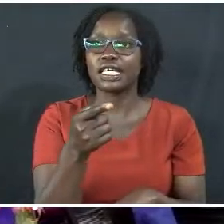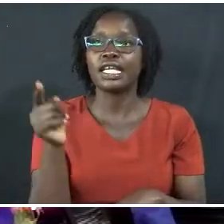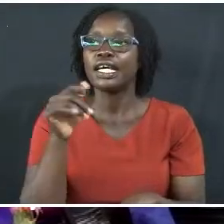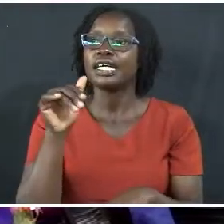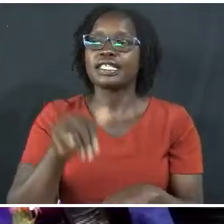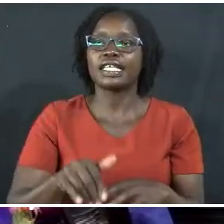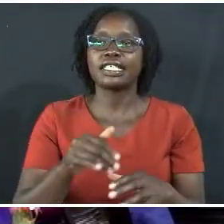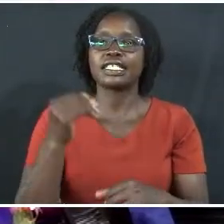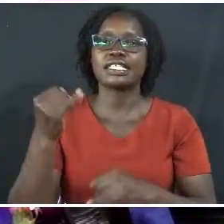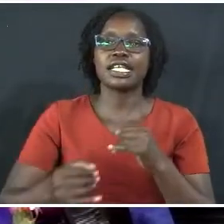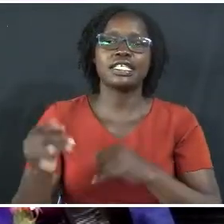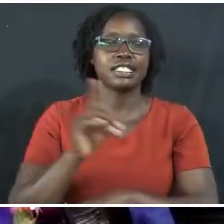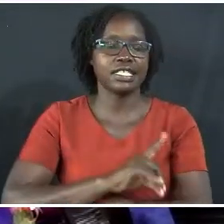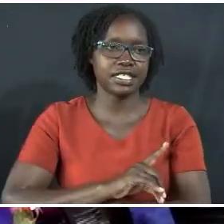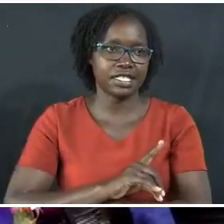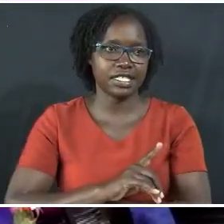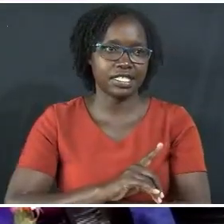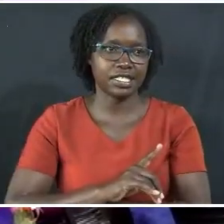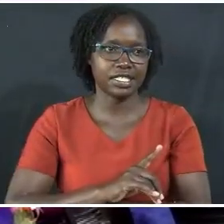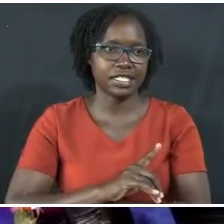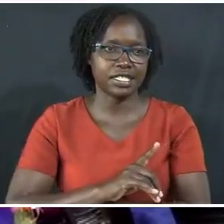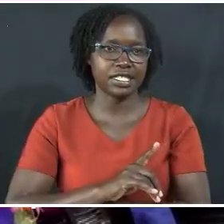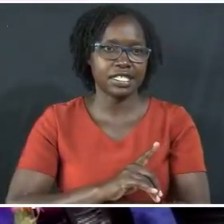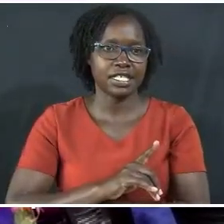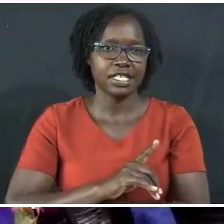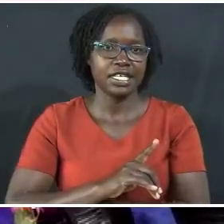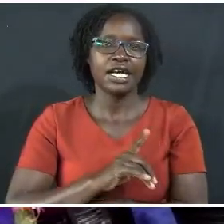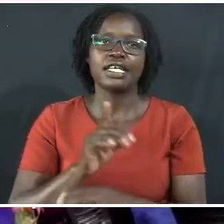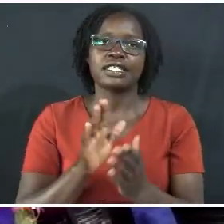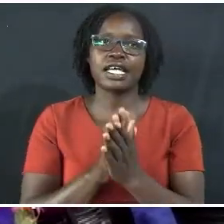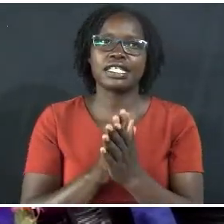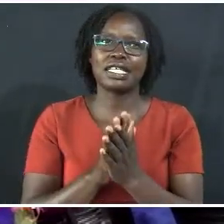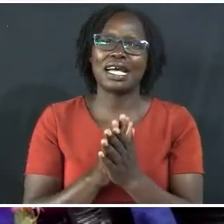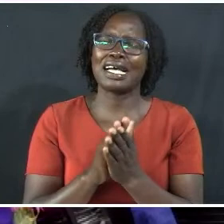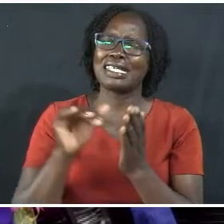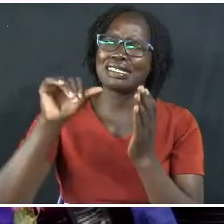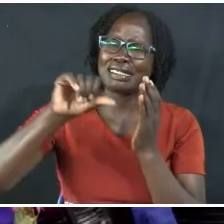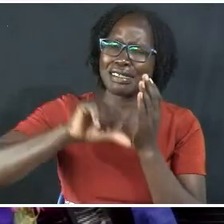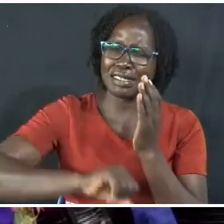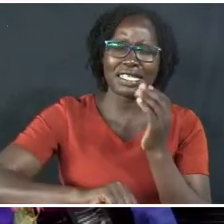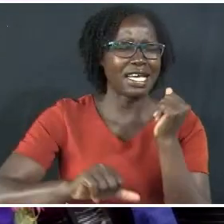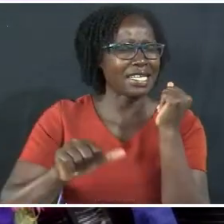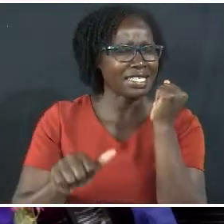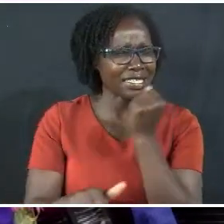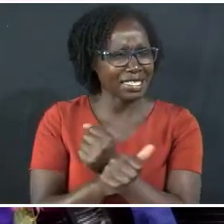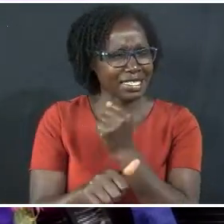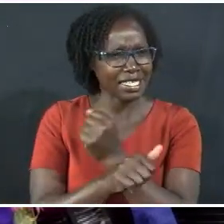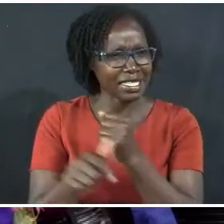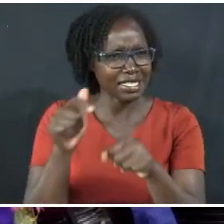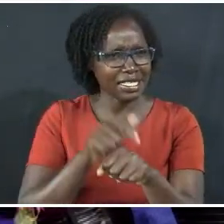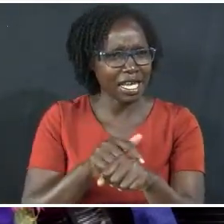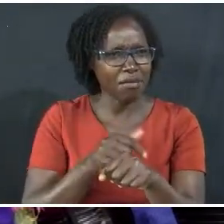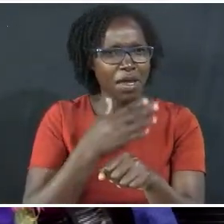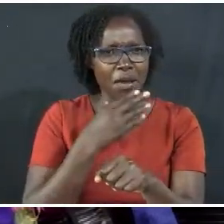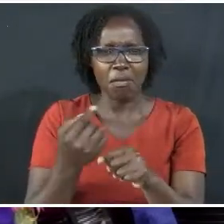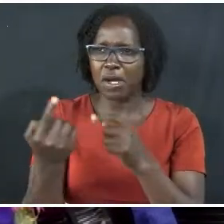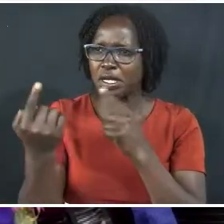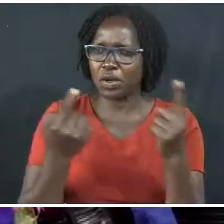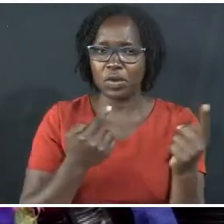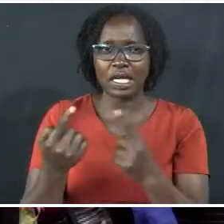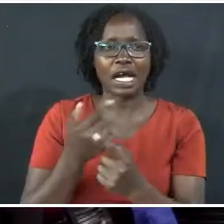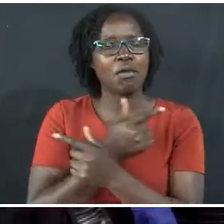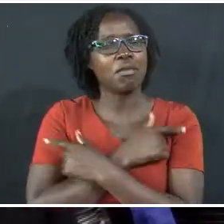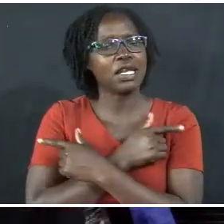those last days, perilous times will come. Men will become lovers of